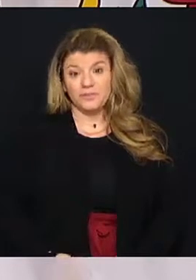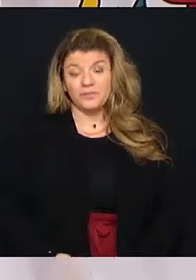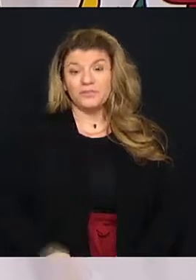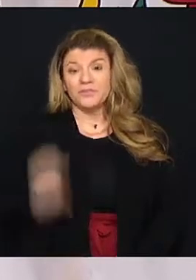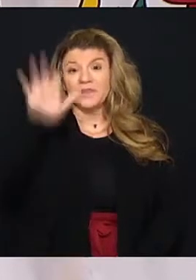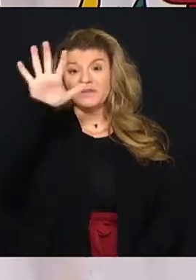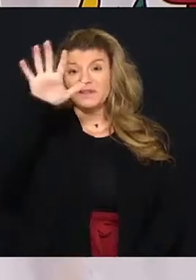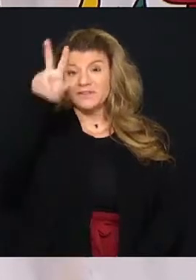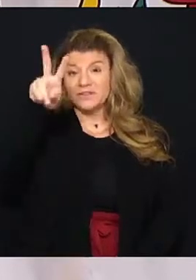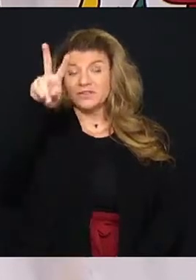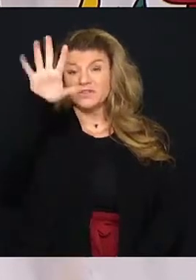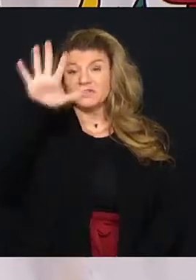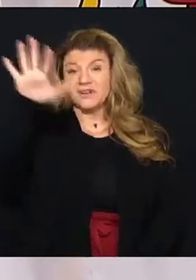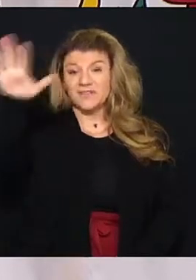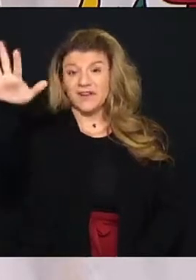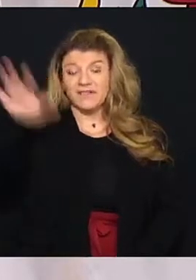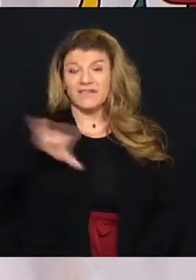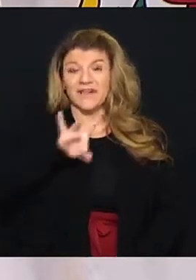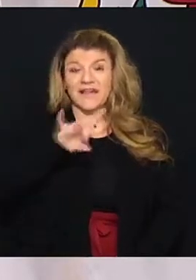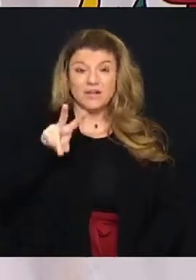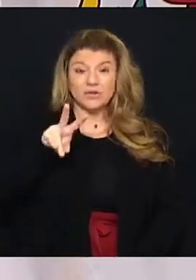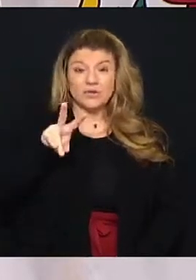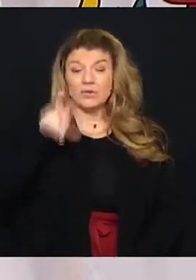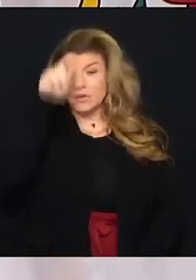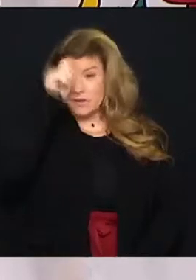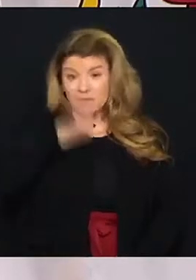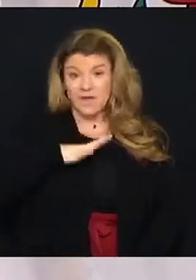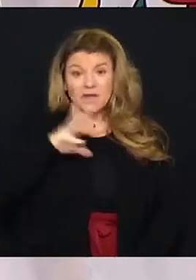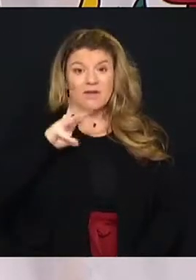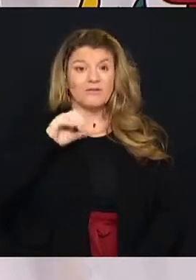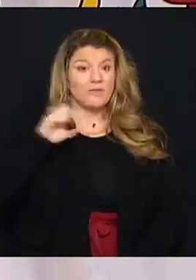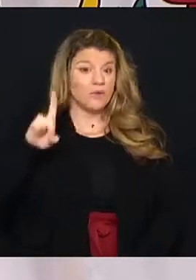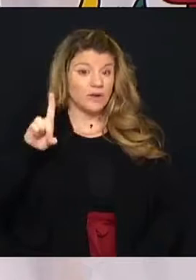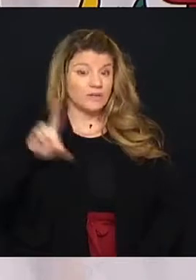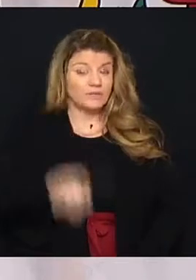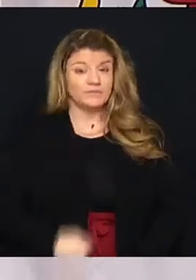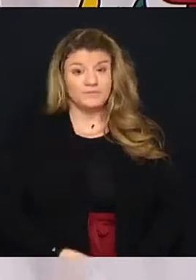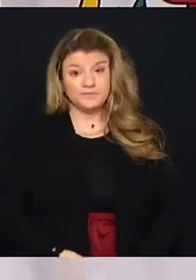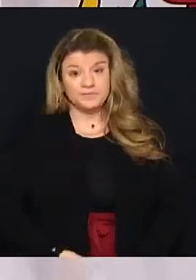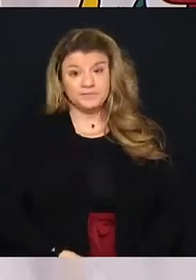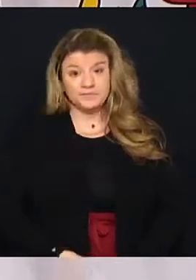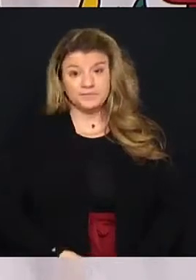The 5,255th death, an 82-year-old male from Wood County.